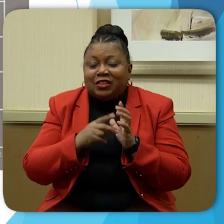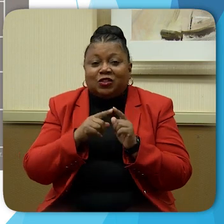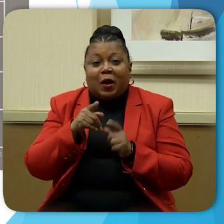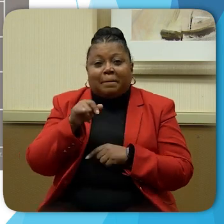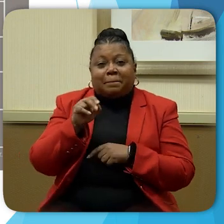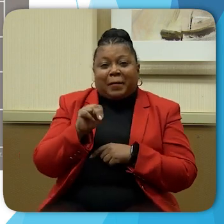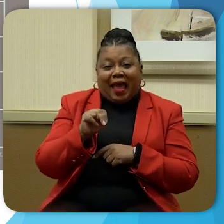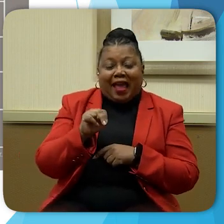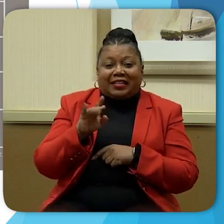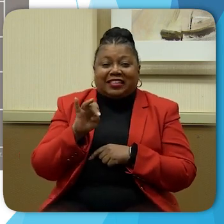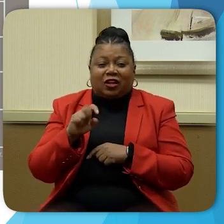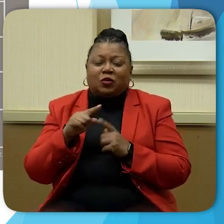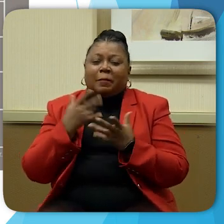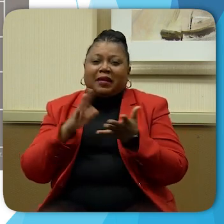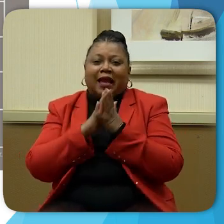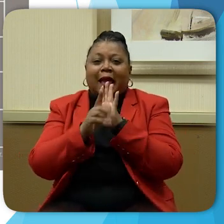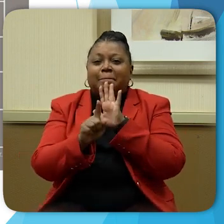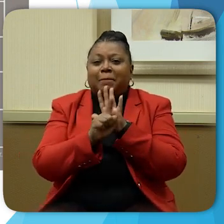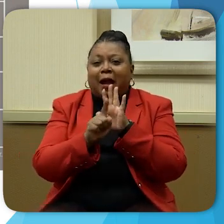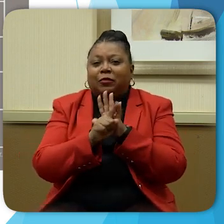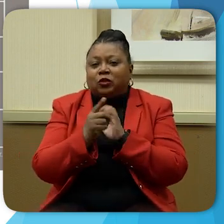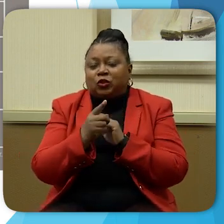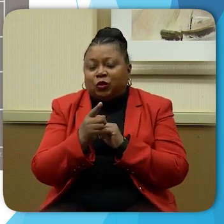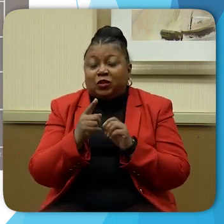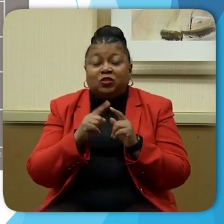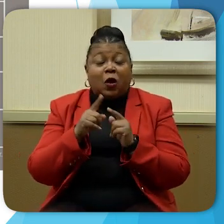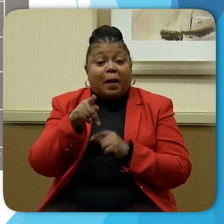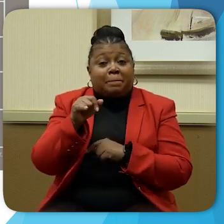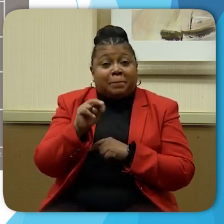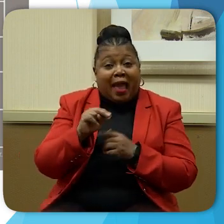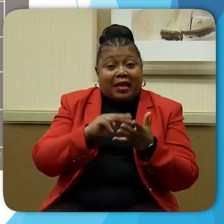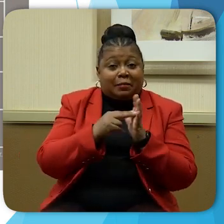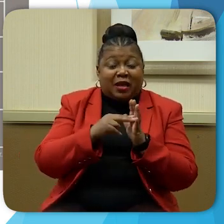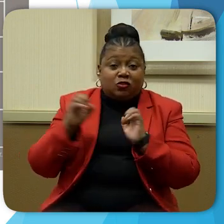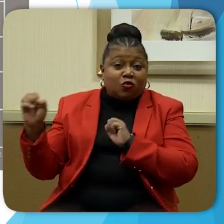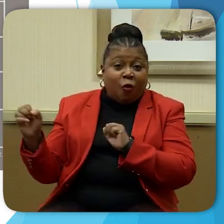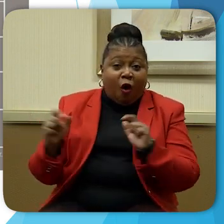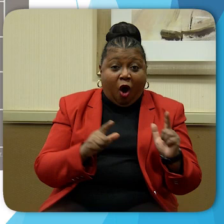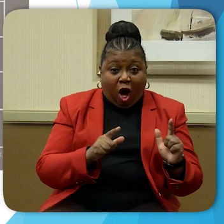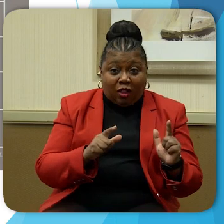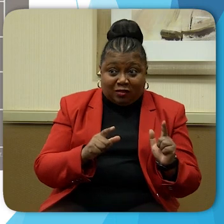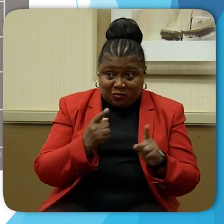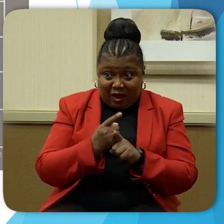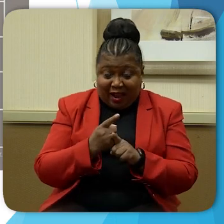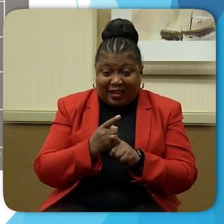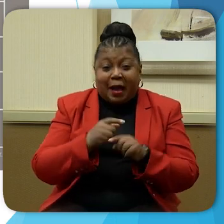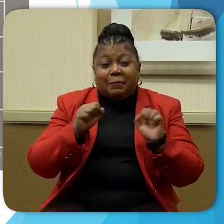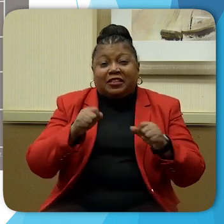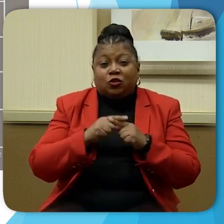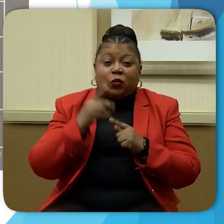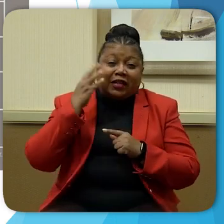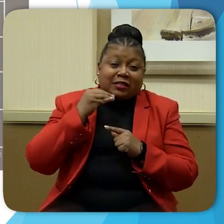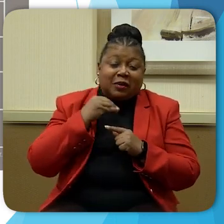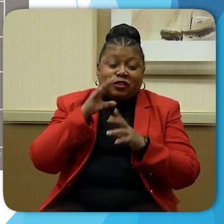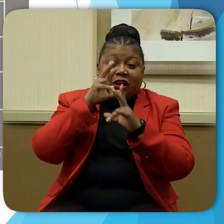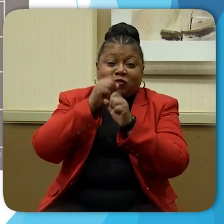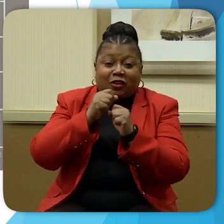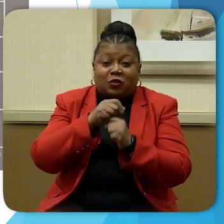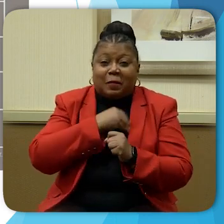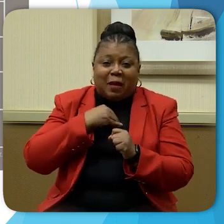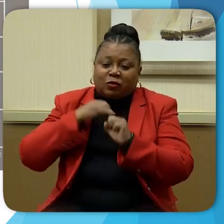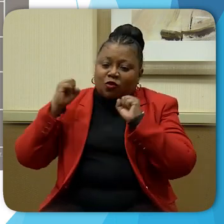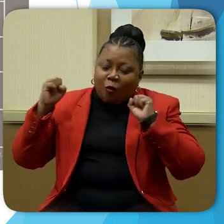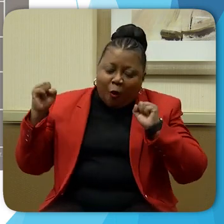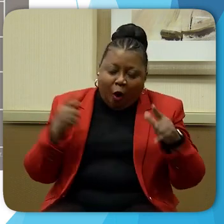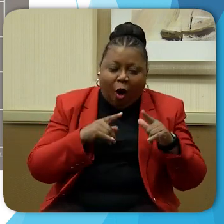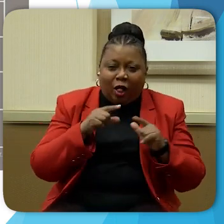pansexual became a lot more popular to use. So pan means all, right? The potential to experience attraction to members of